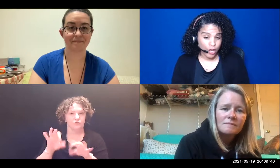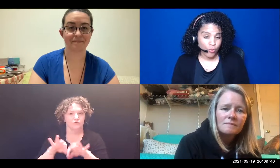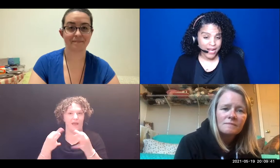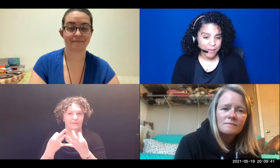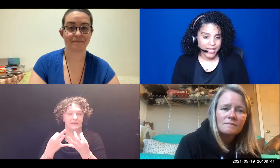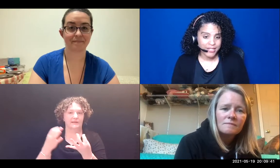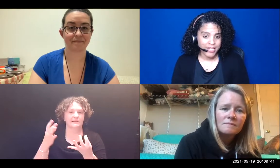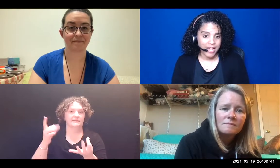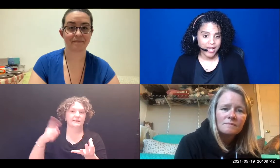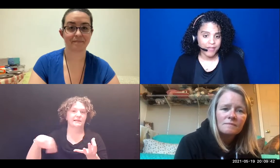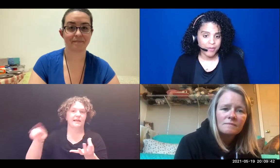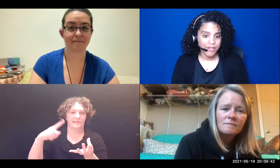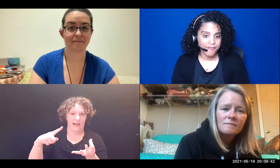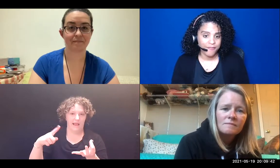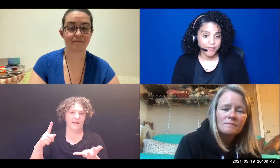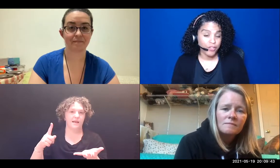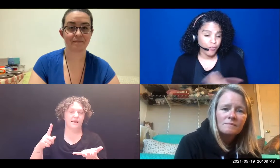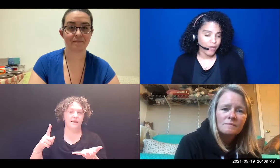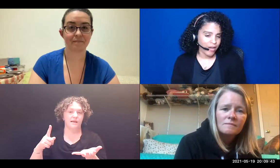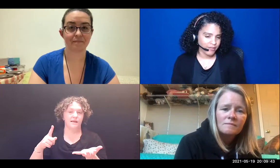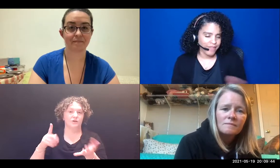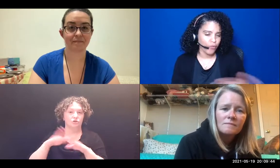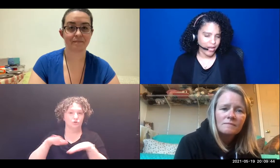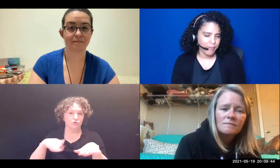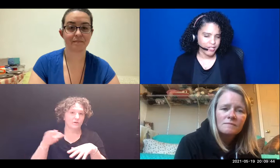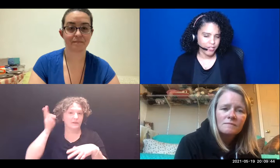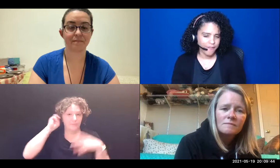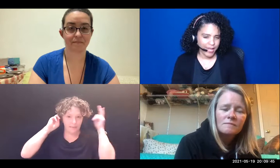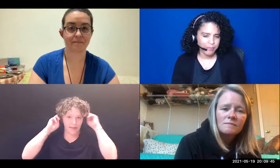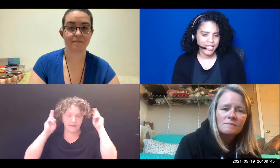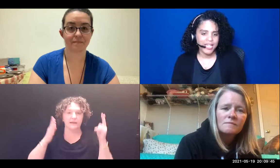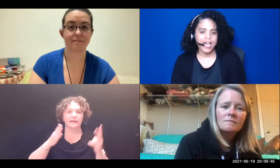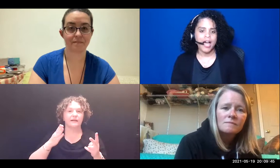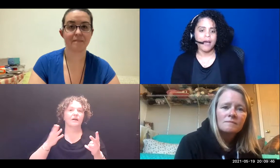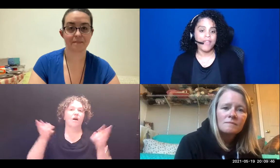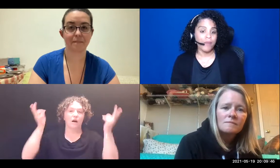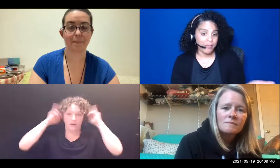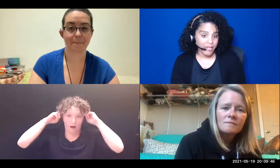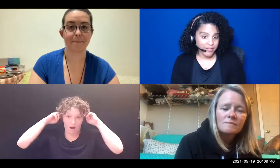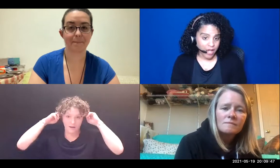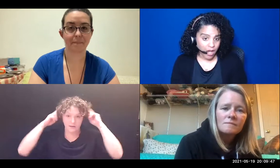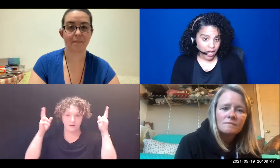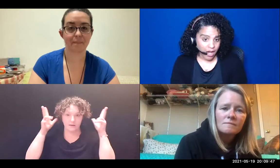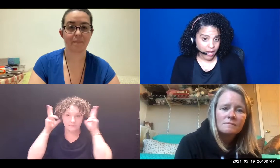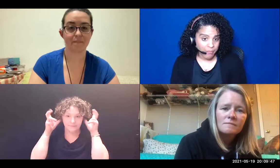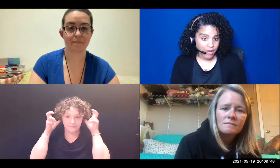therapist recommend them to, that they're recommended to the family. They